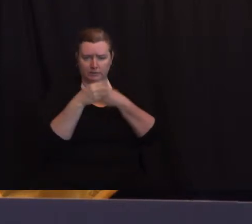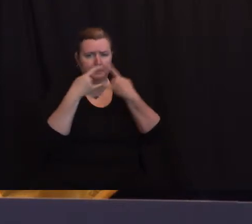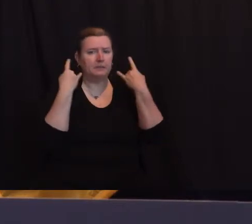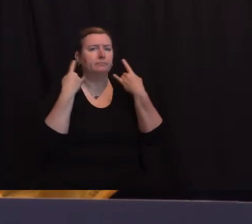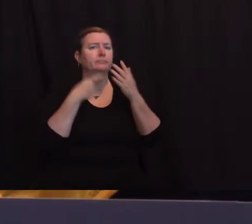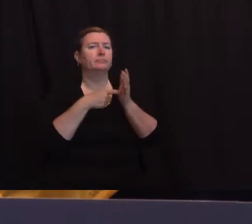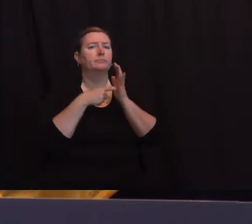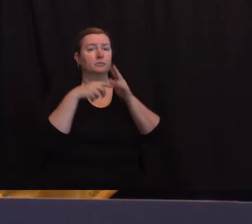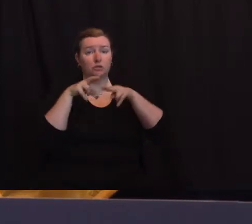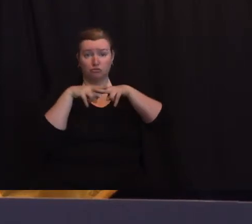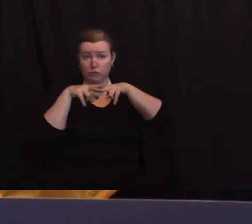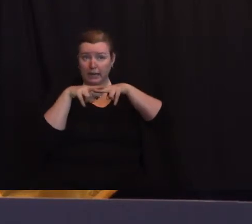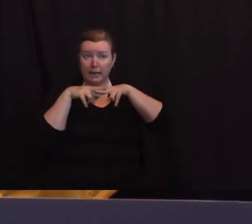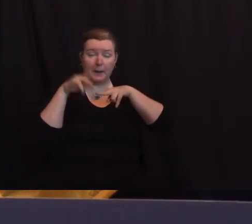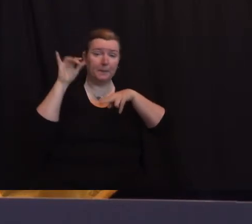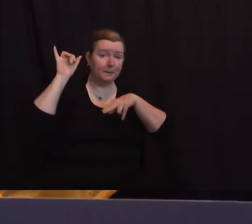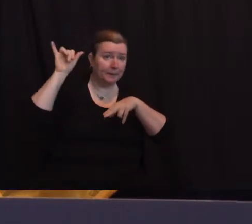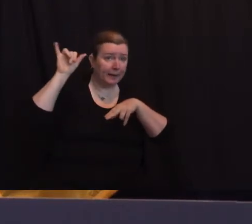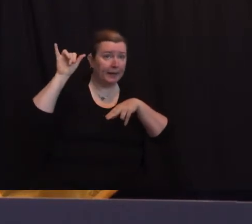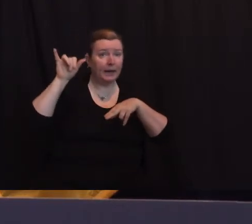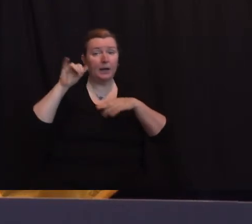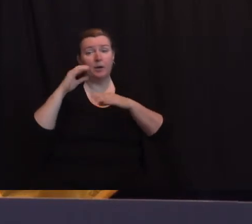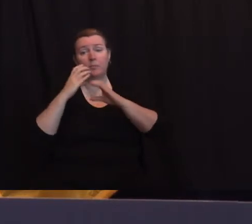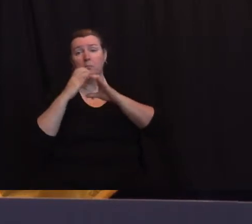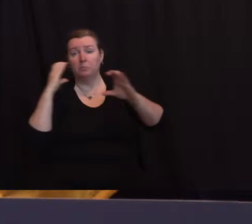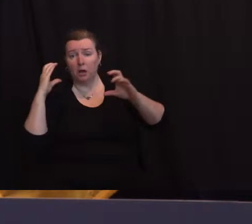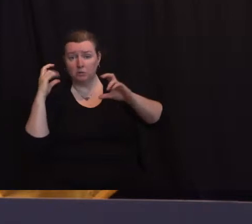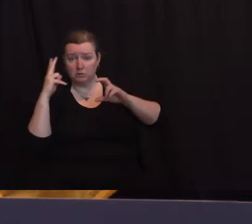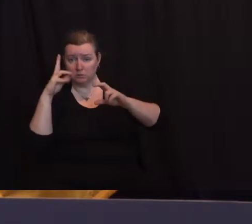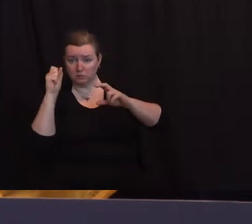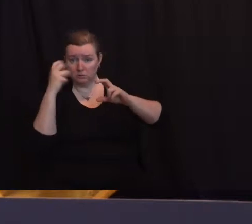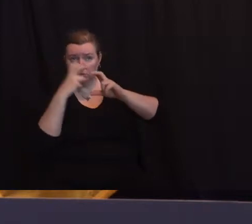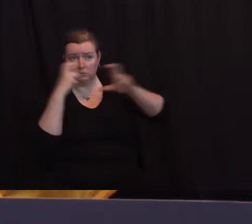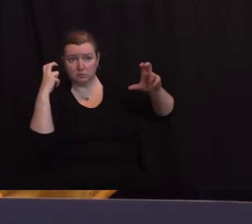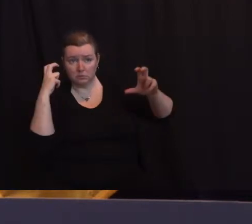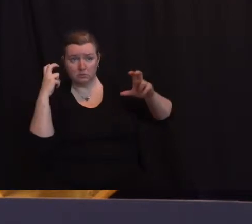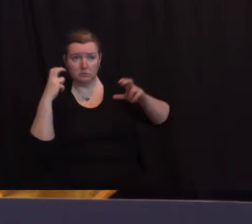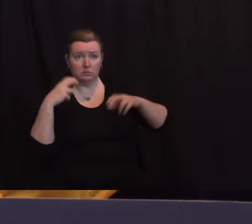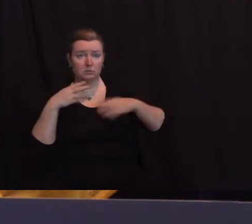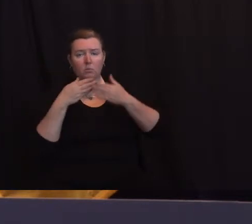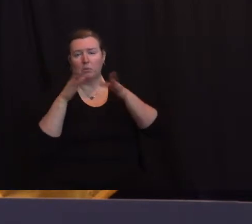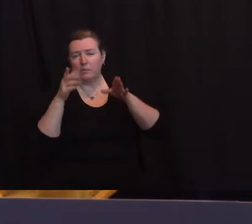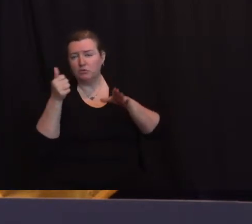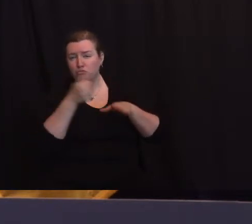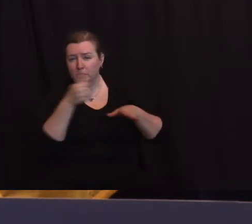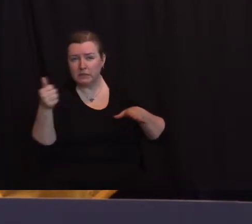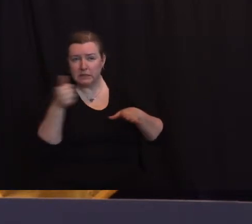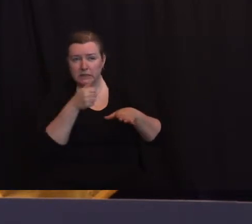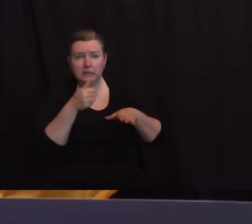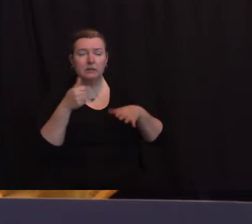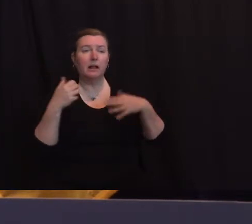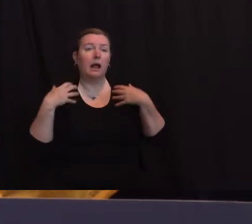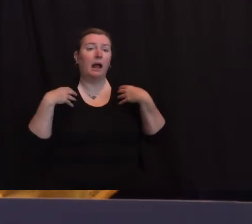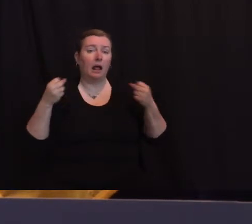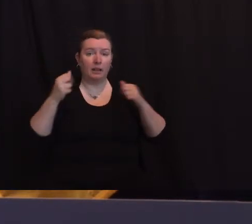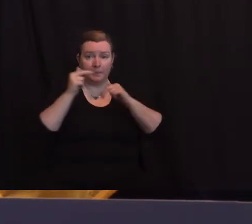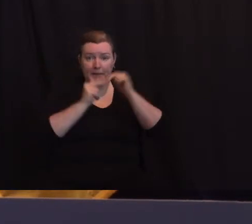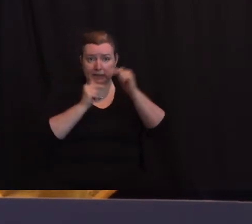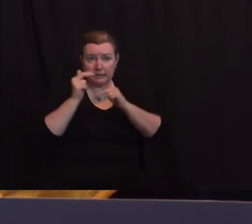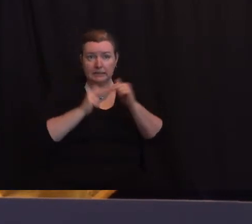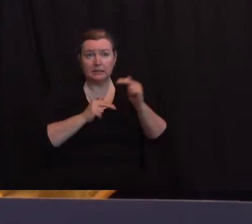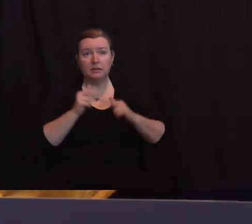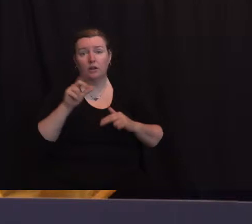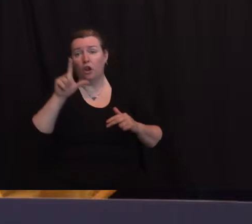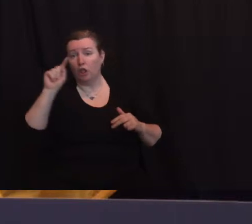plane, or bus, or other similar type of public transit, health facilities, long-term care